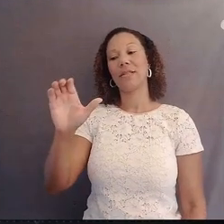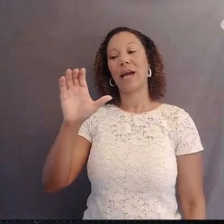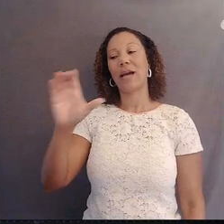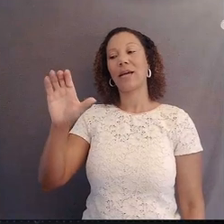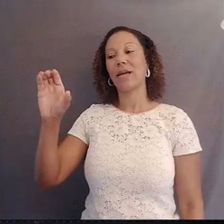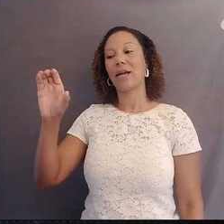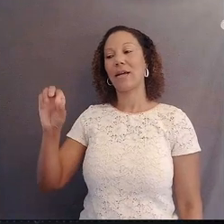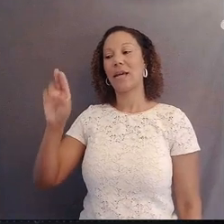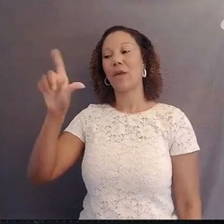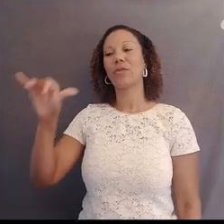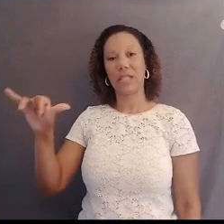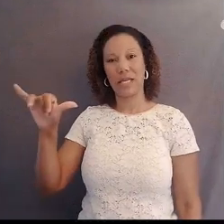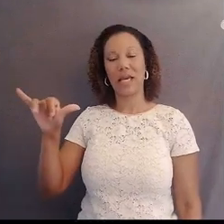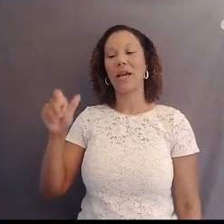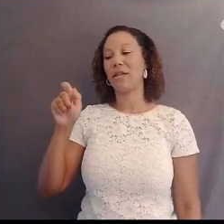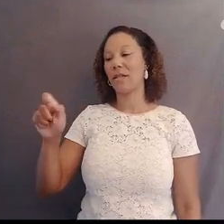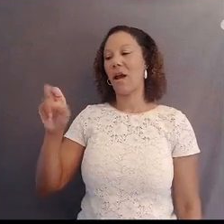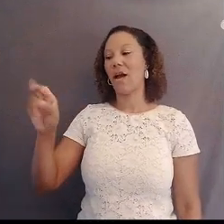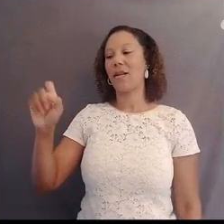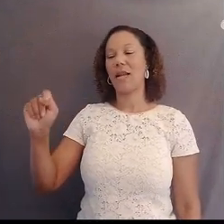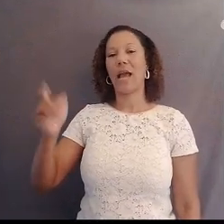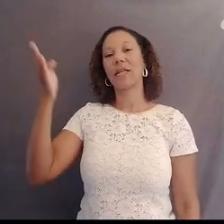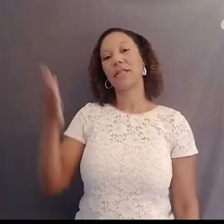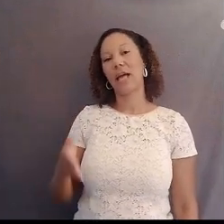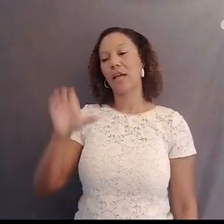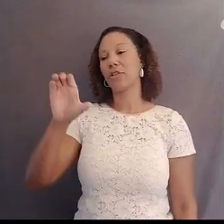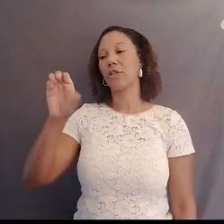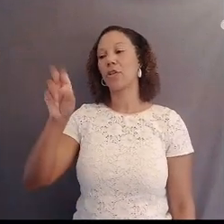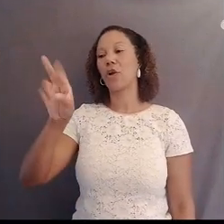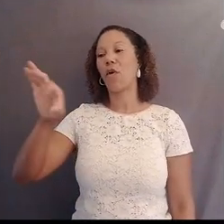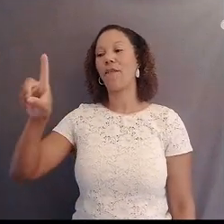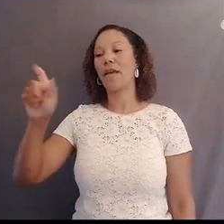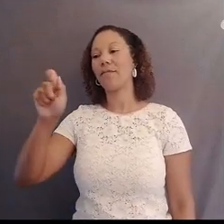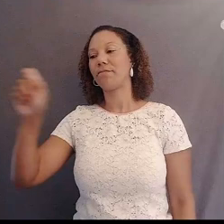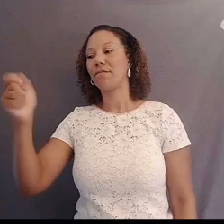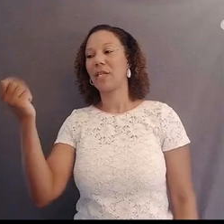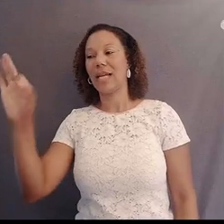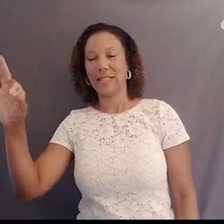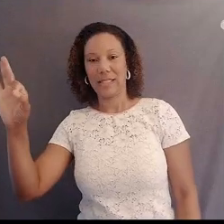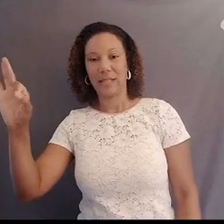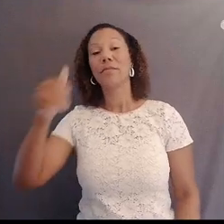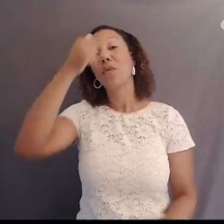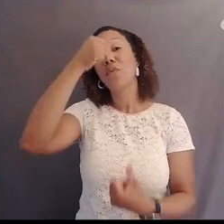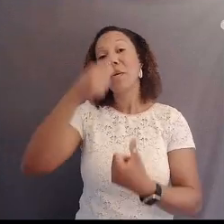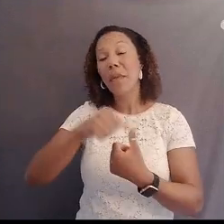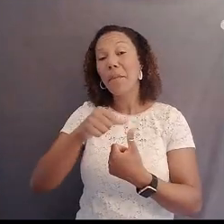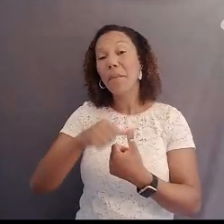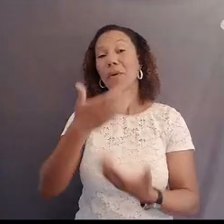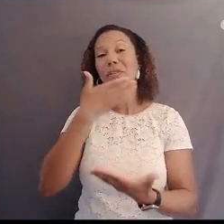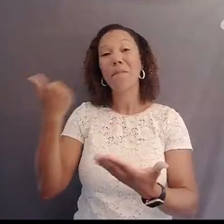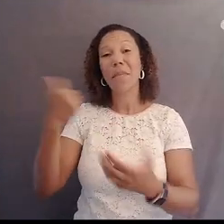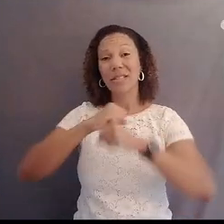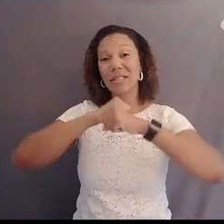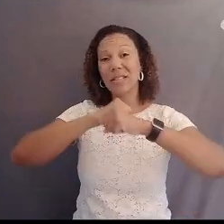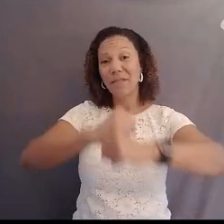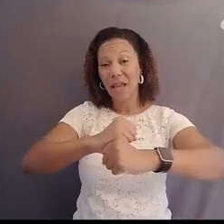zaccounty.net/COVID-19. Thank you, Sandeep. And we want to remind everyone again that, the best defense against COVID-19 continues to